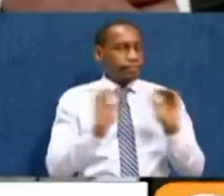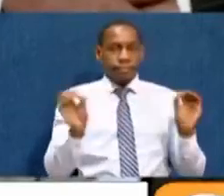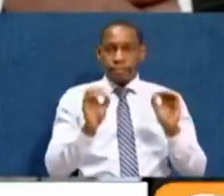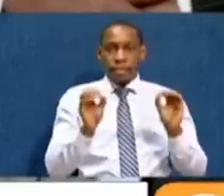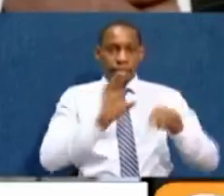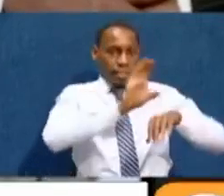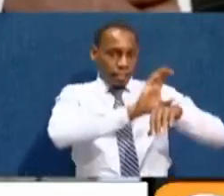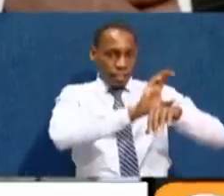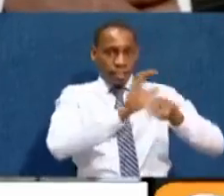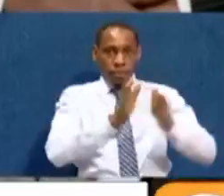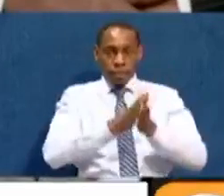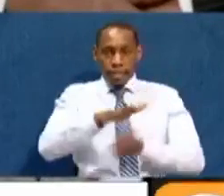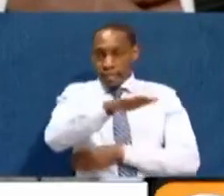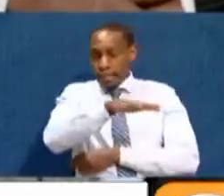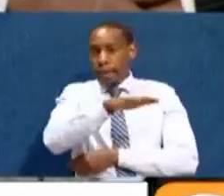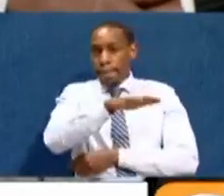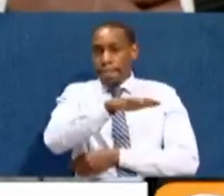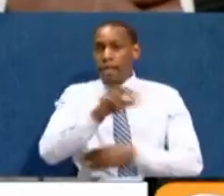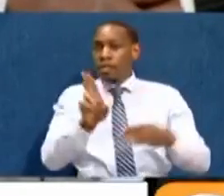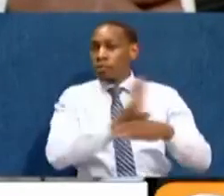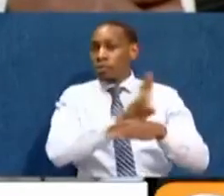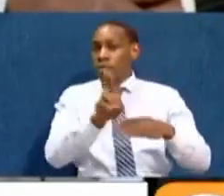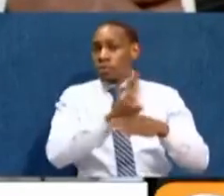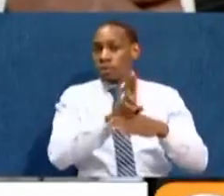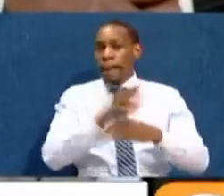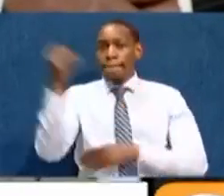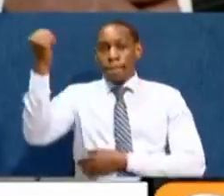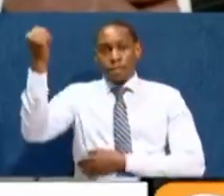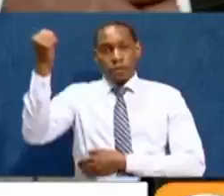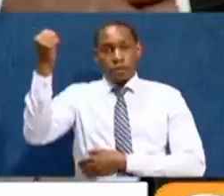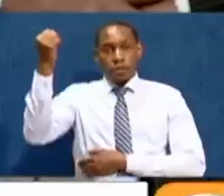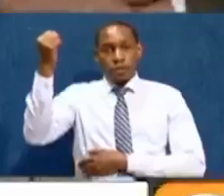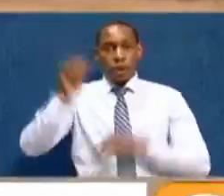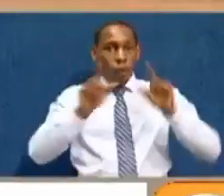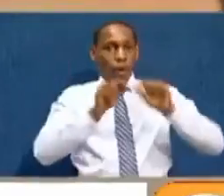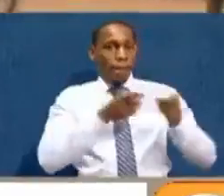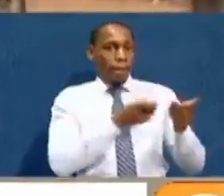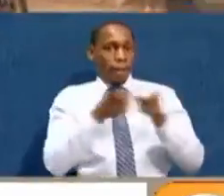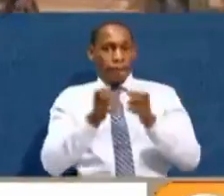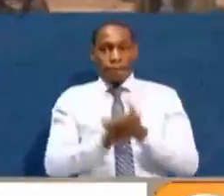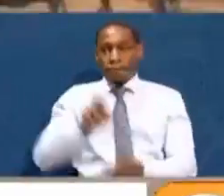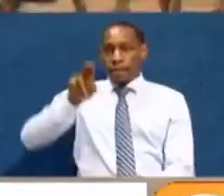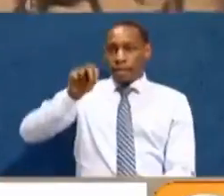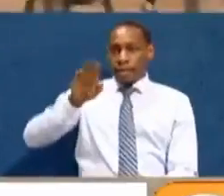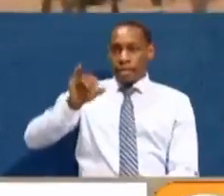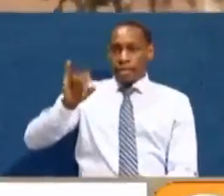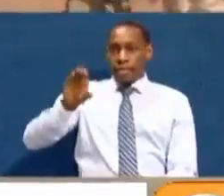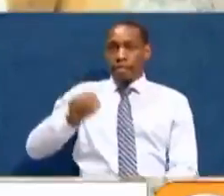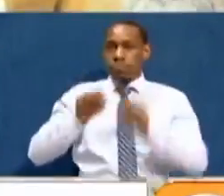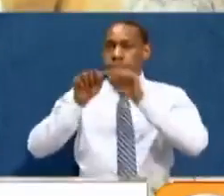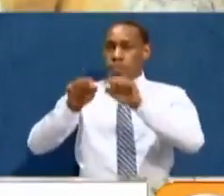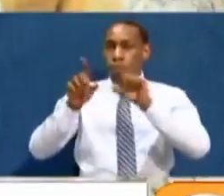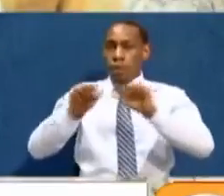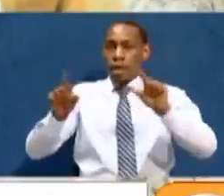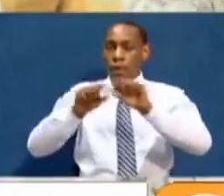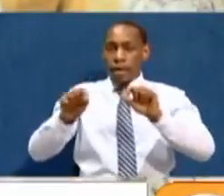the podiums and platforms to be used for political rhetoric. NCIC further condemning utterances